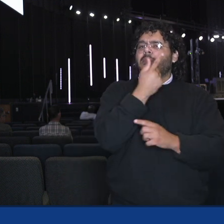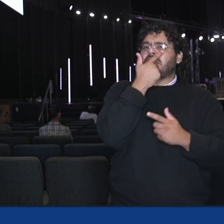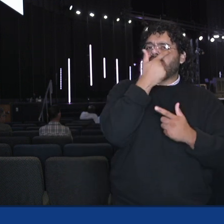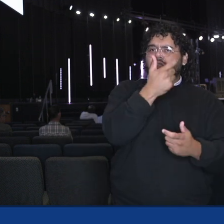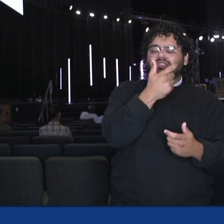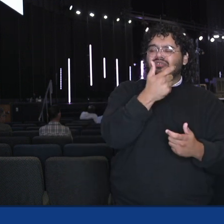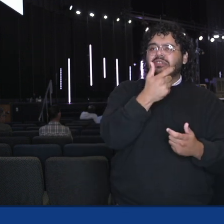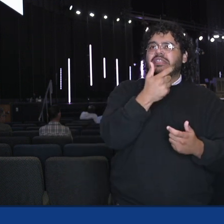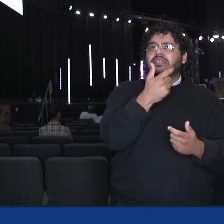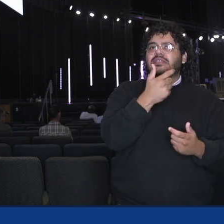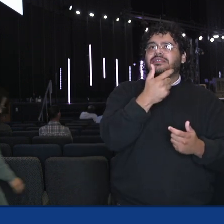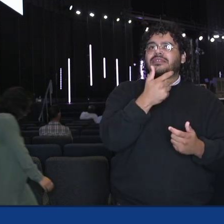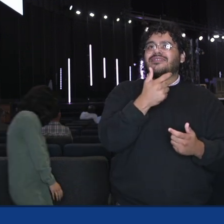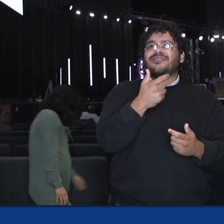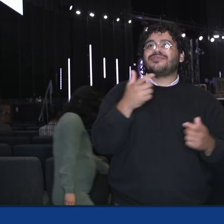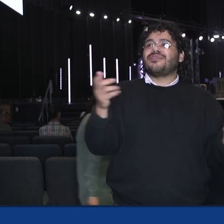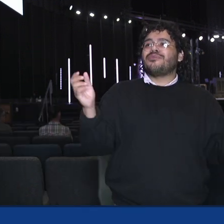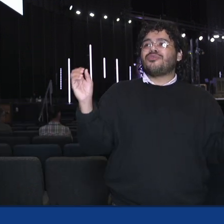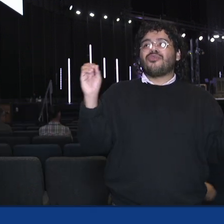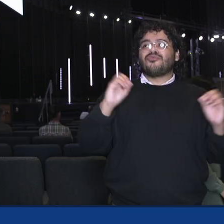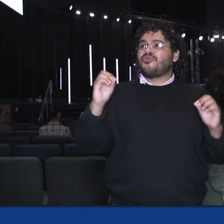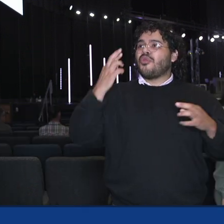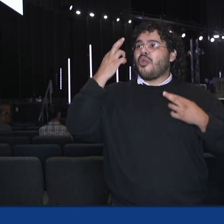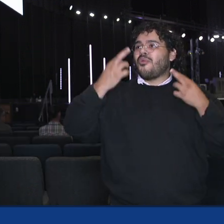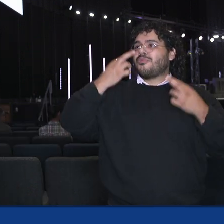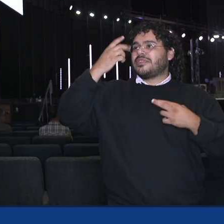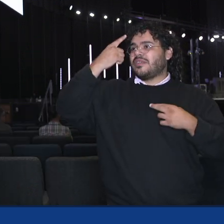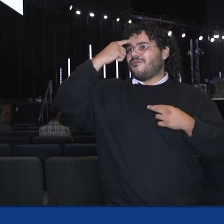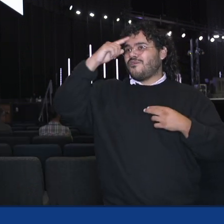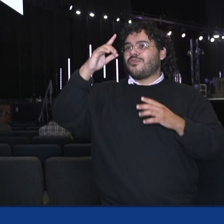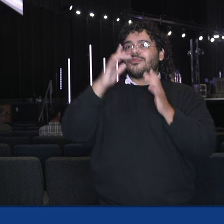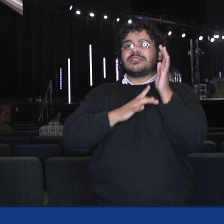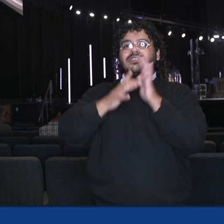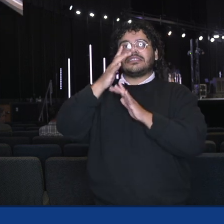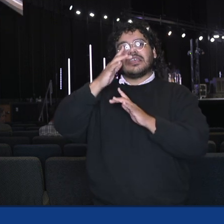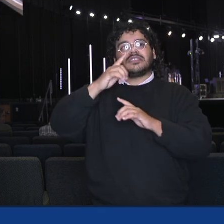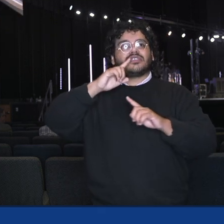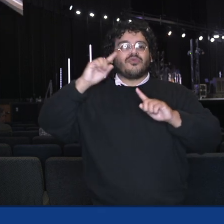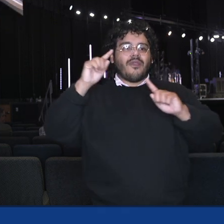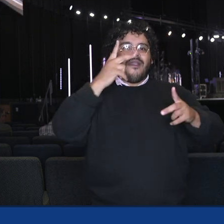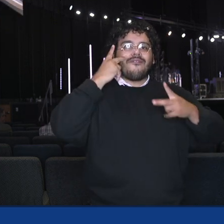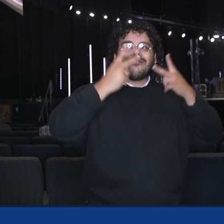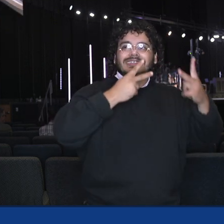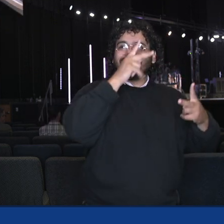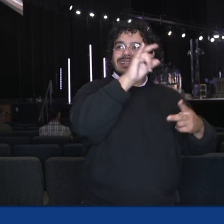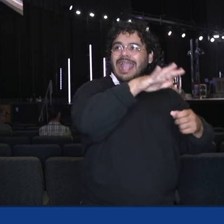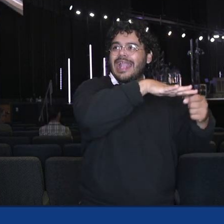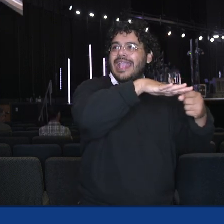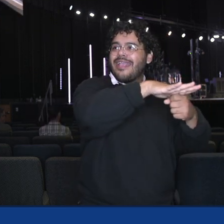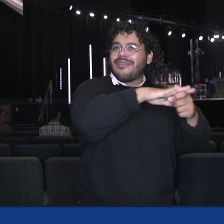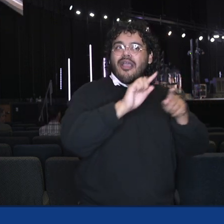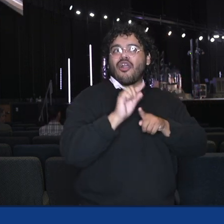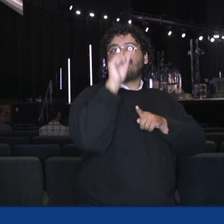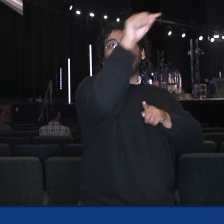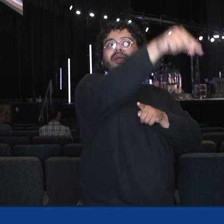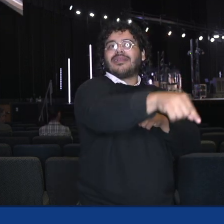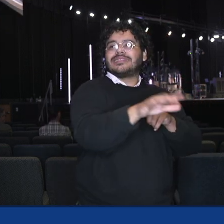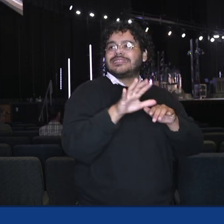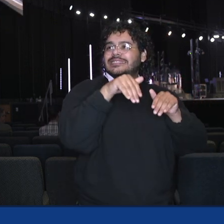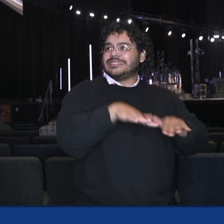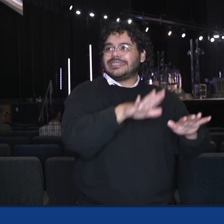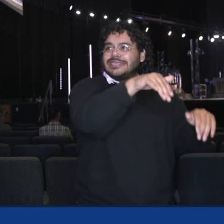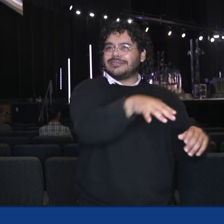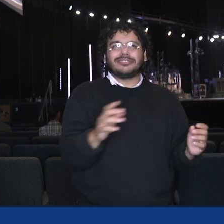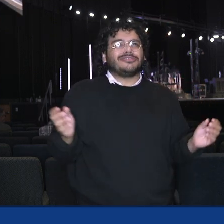There's really no reason for Jesus to go to Galilee or to this little region across the sea. There's really no other